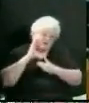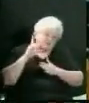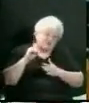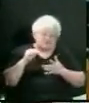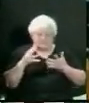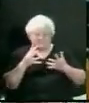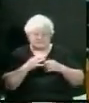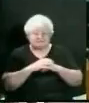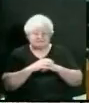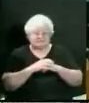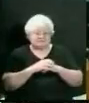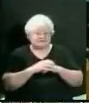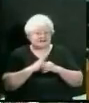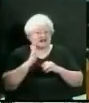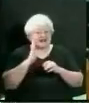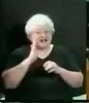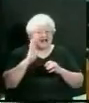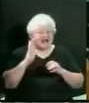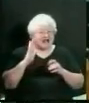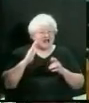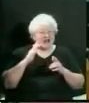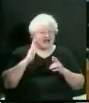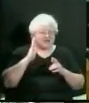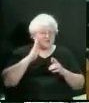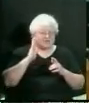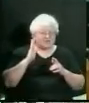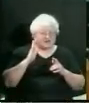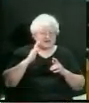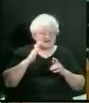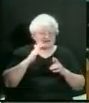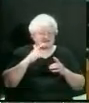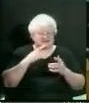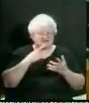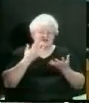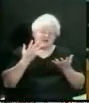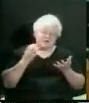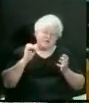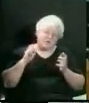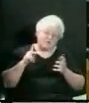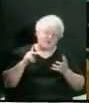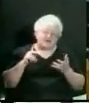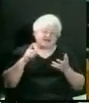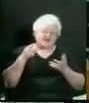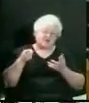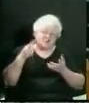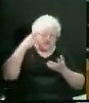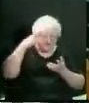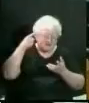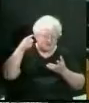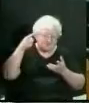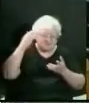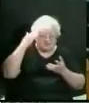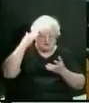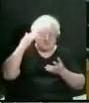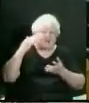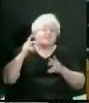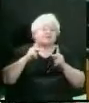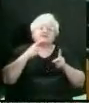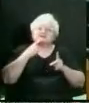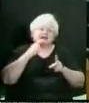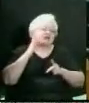I'm going to give them the benefit of the doubt, and the benefit of the doubt is they haven't read the plan. Because I've heard them say that there will not be development